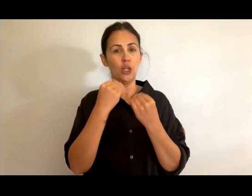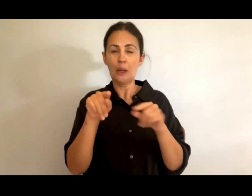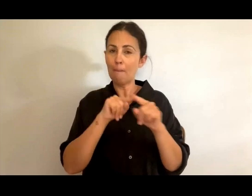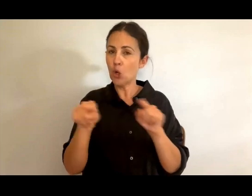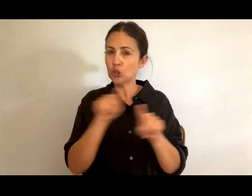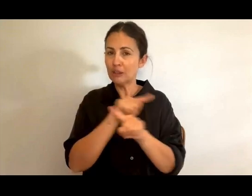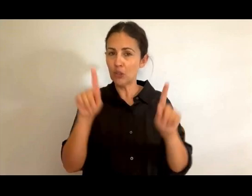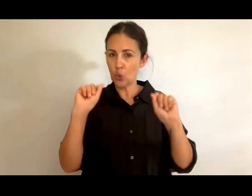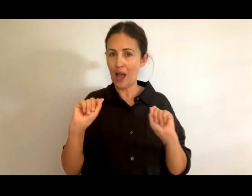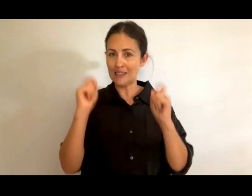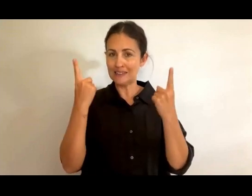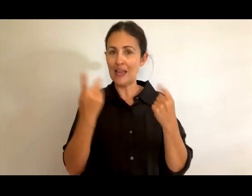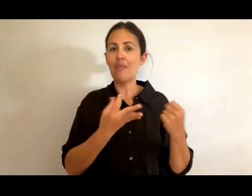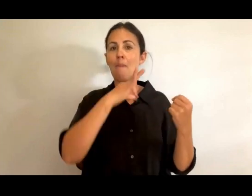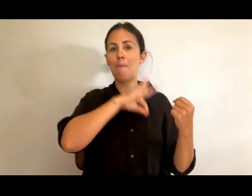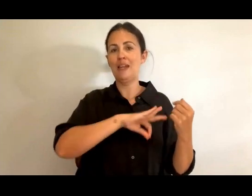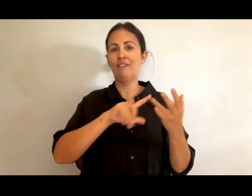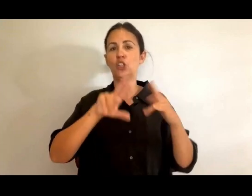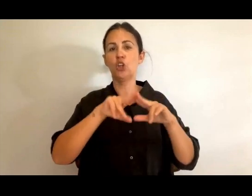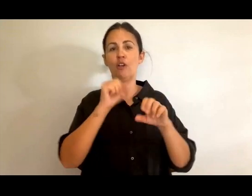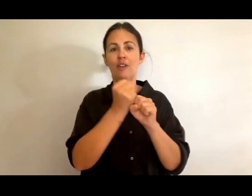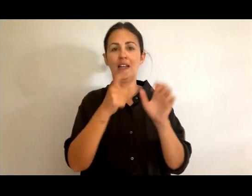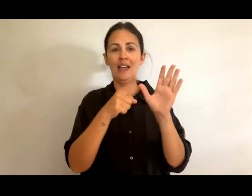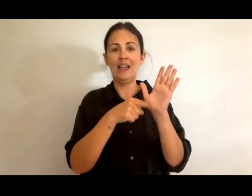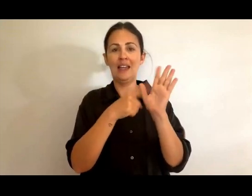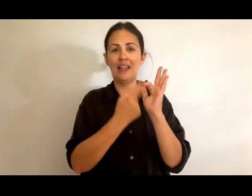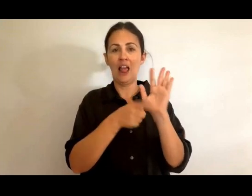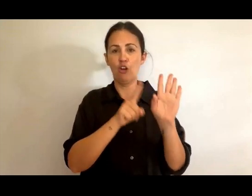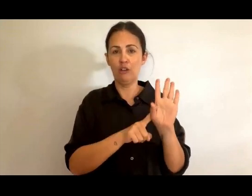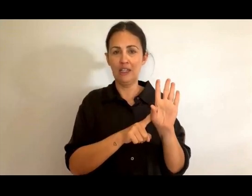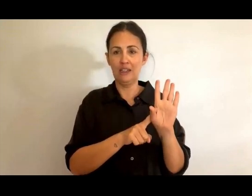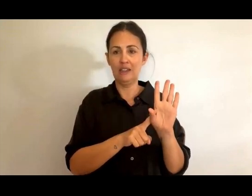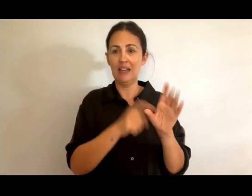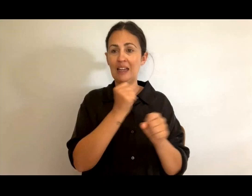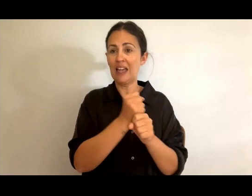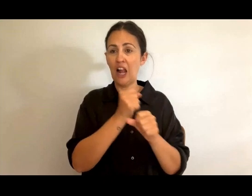gallery from a wellbeing perspective, institutionally as a reputation